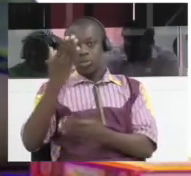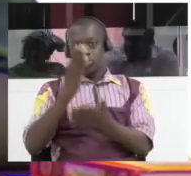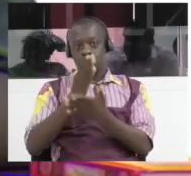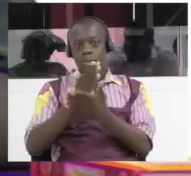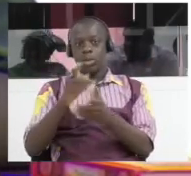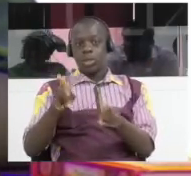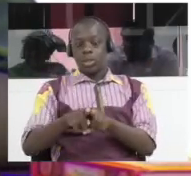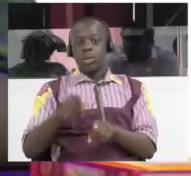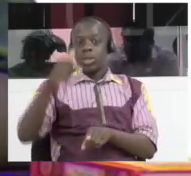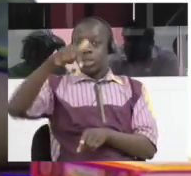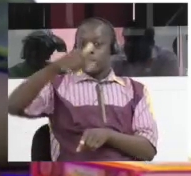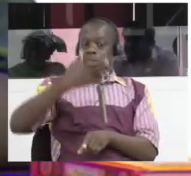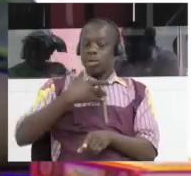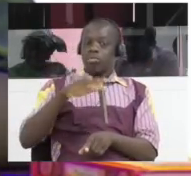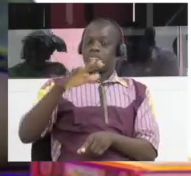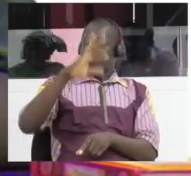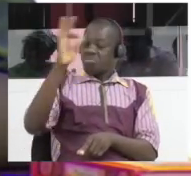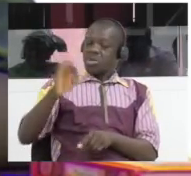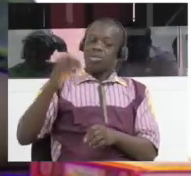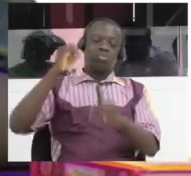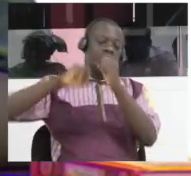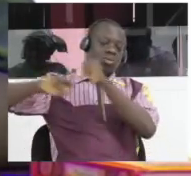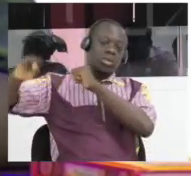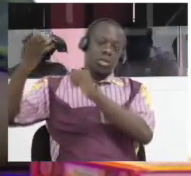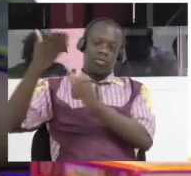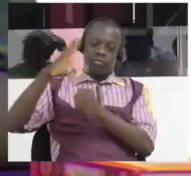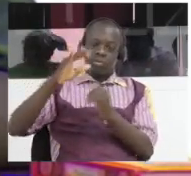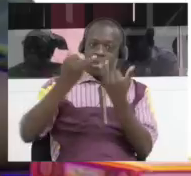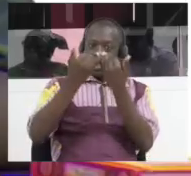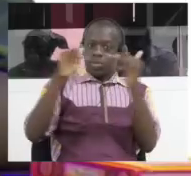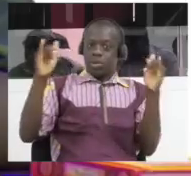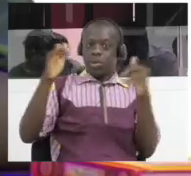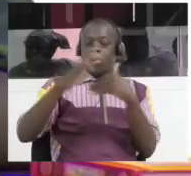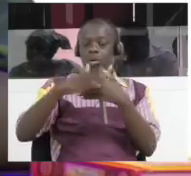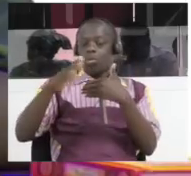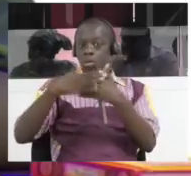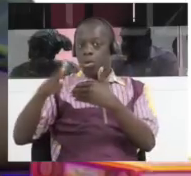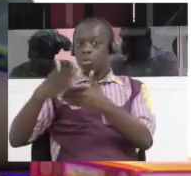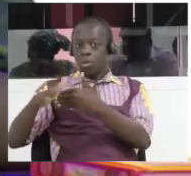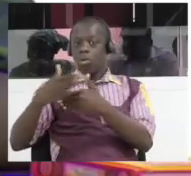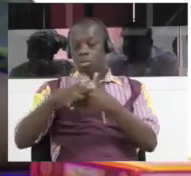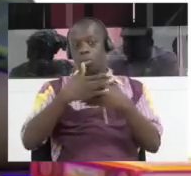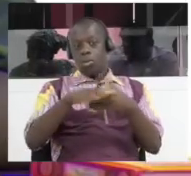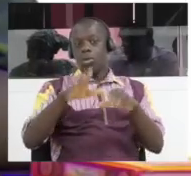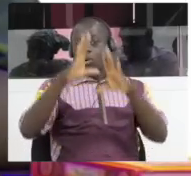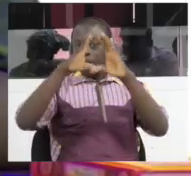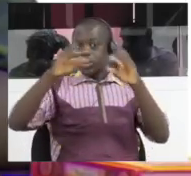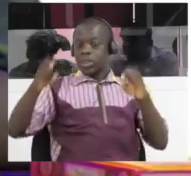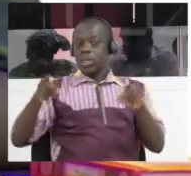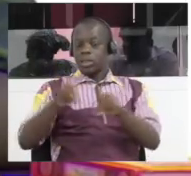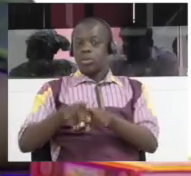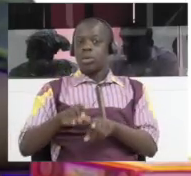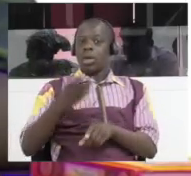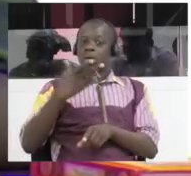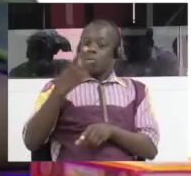Well, certainly, Nigeria has a very turbulent history from independence to that point, and I'm sure most of the officers who were serving had, at